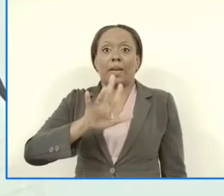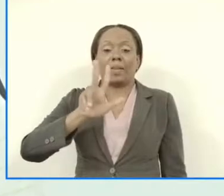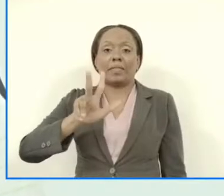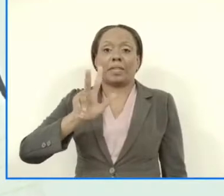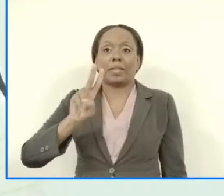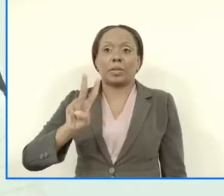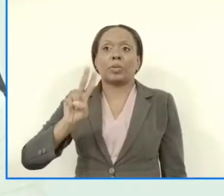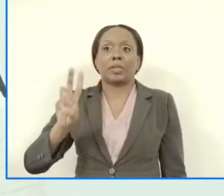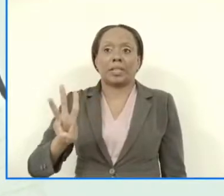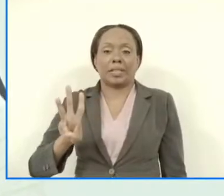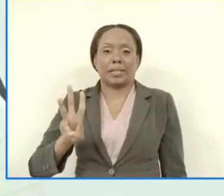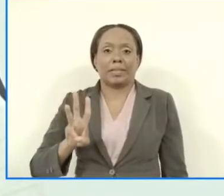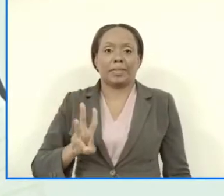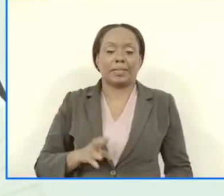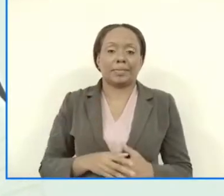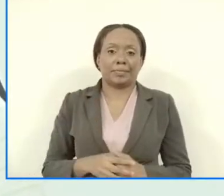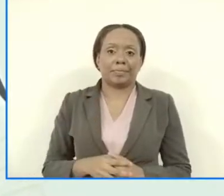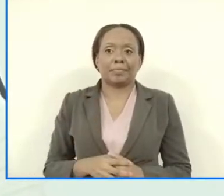262-5326,